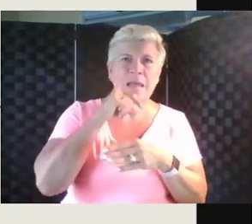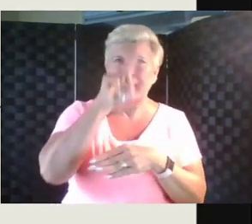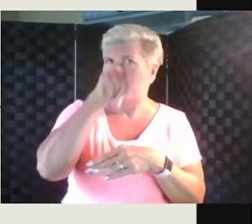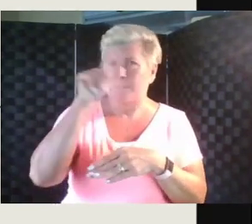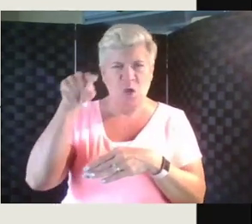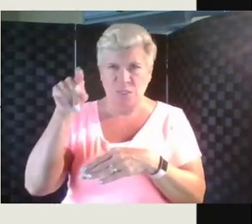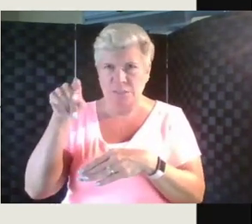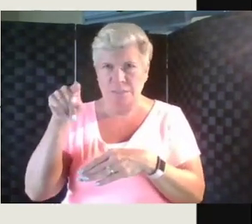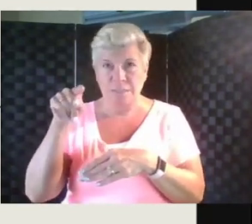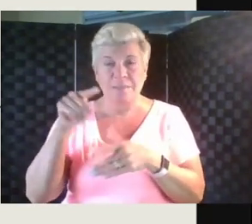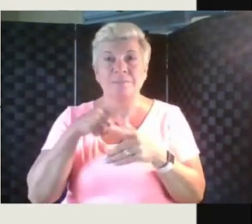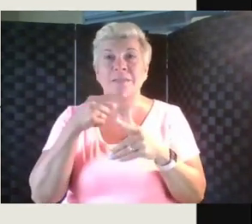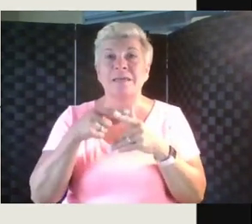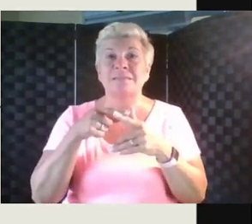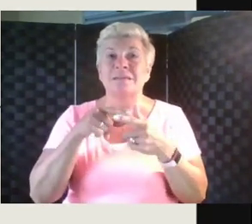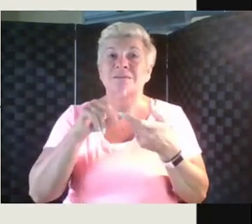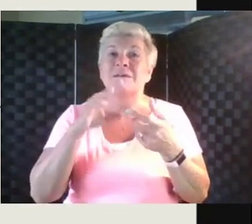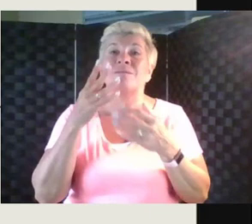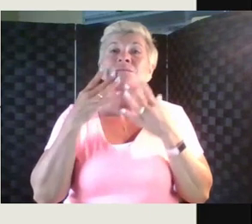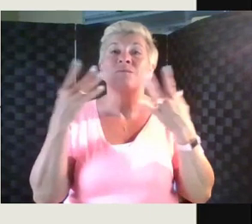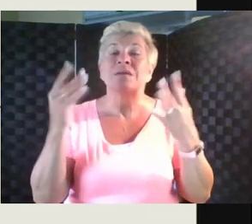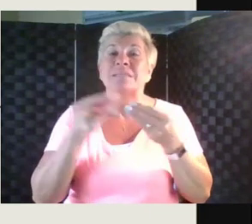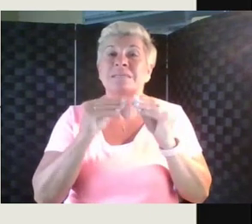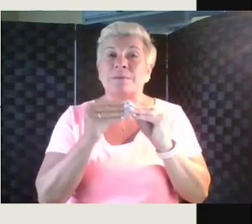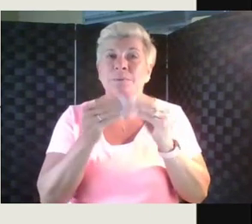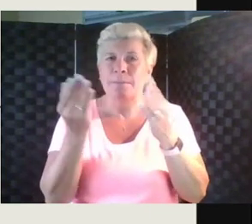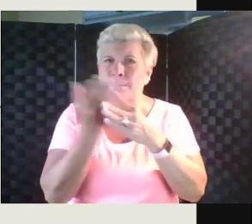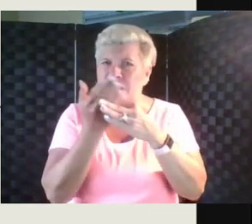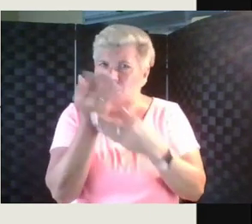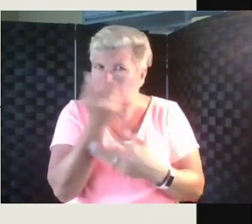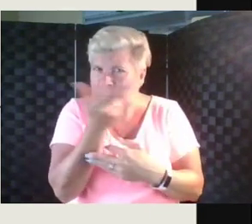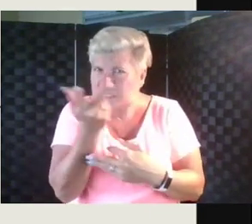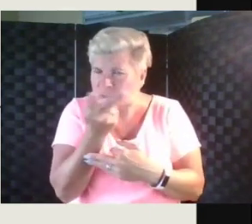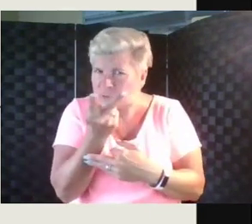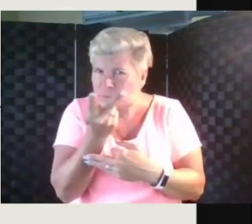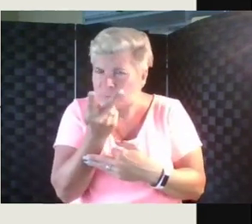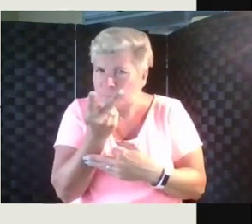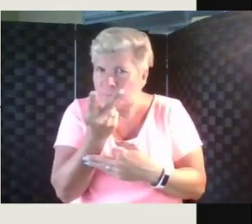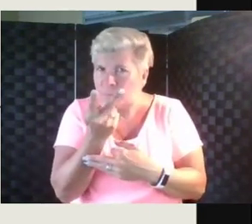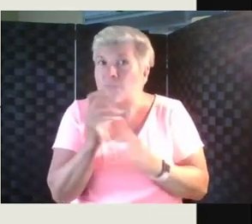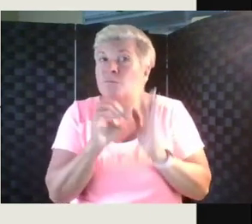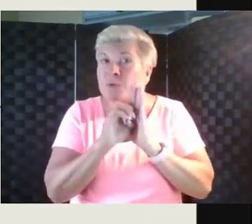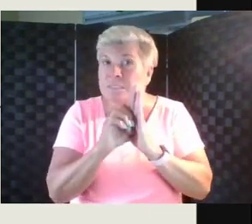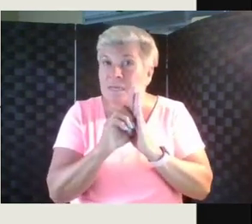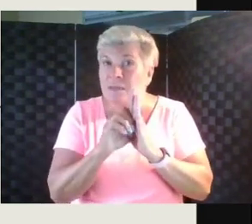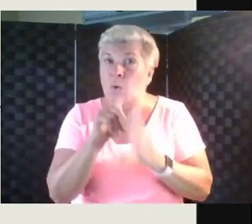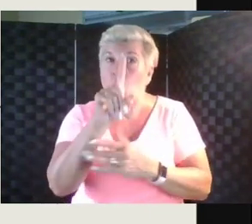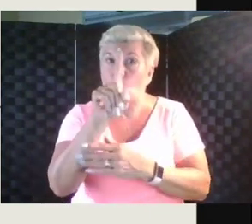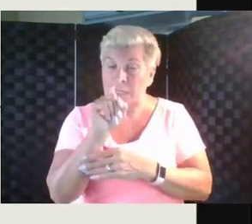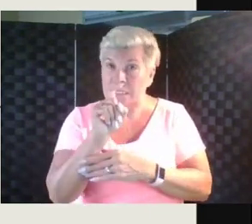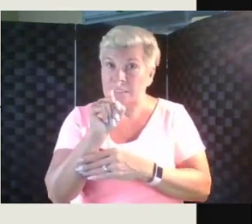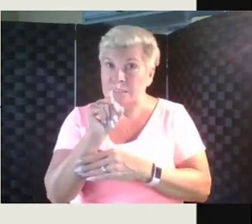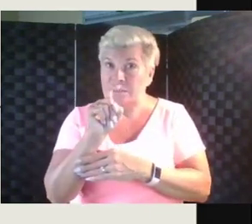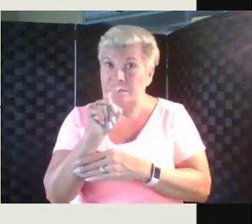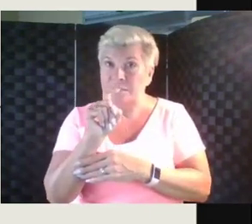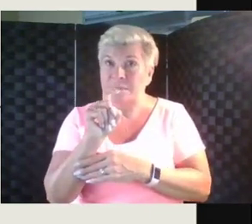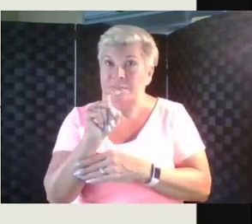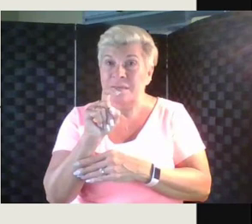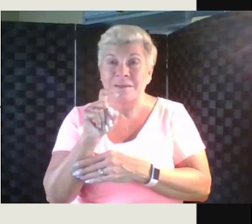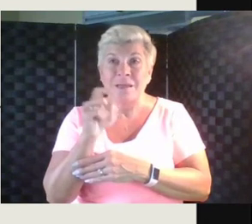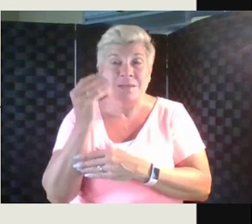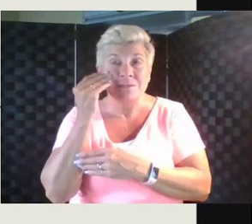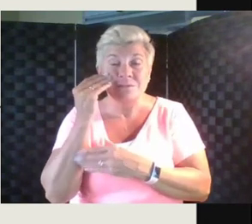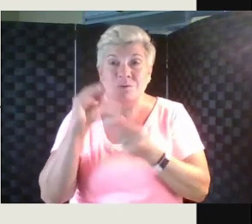that there are some friendly numbers between 87 and 243. For example, 100 is a friendly number